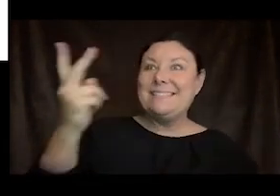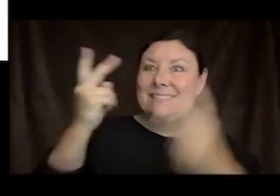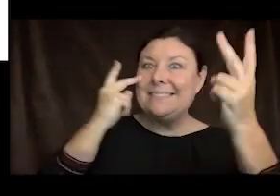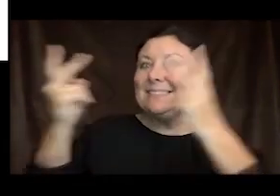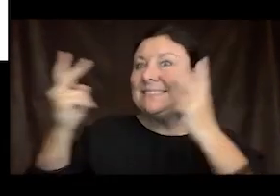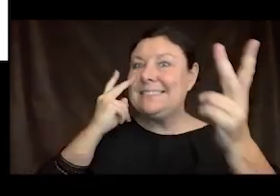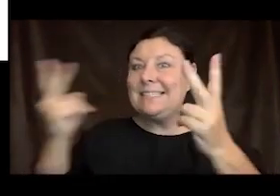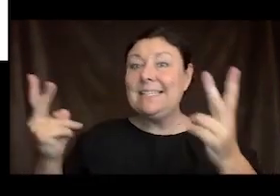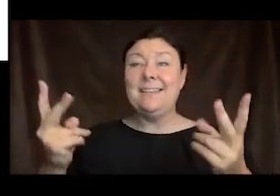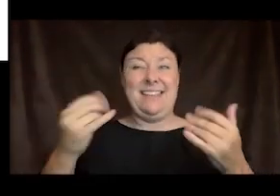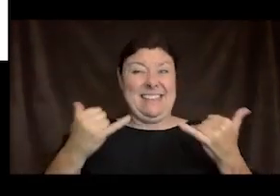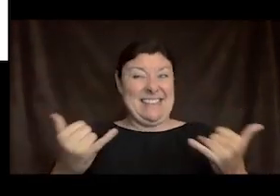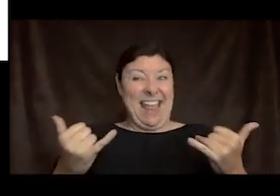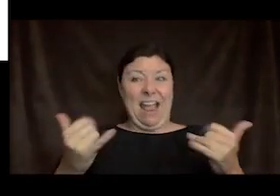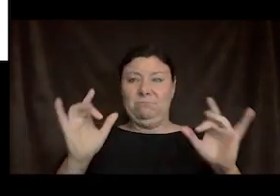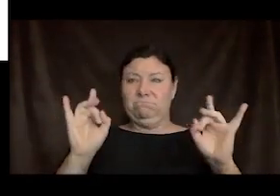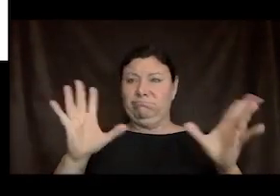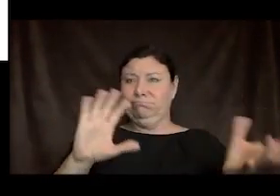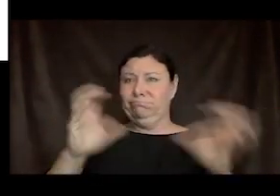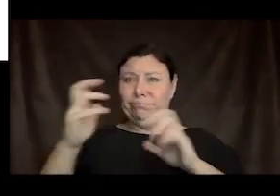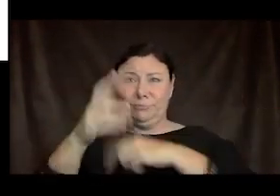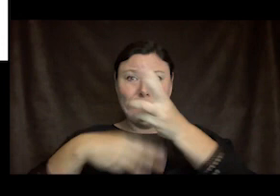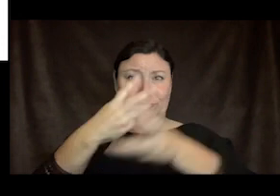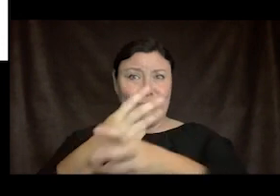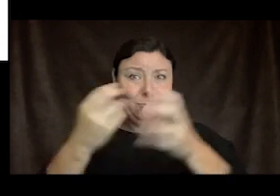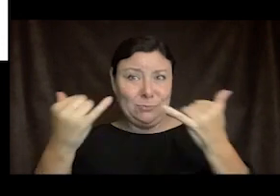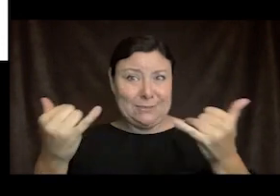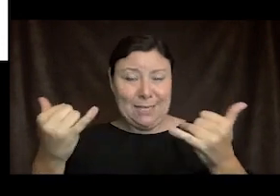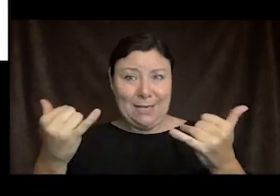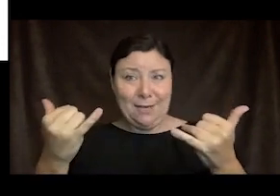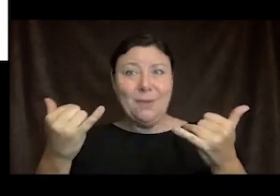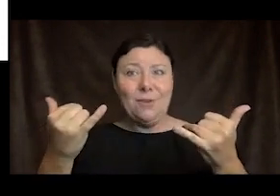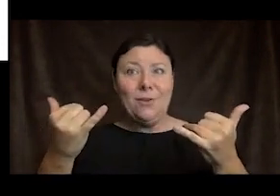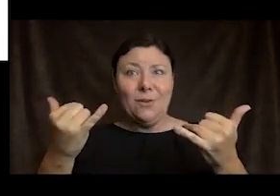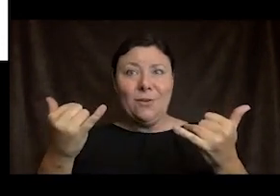right now we are seeing lots of things